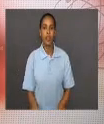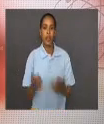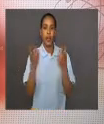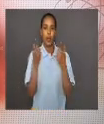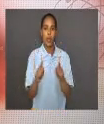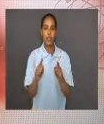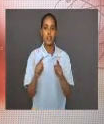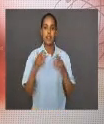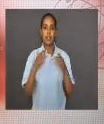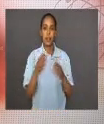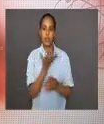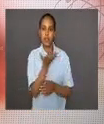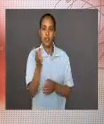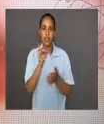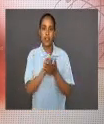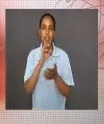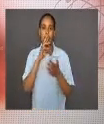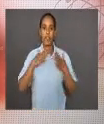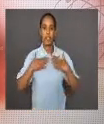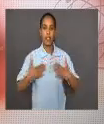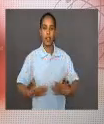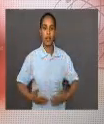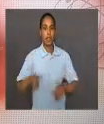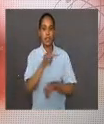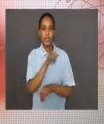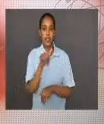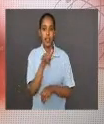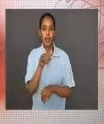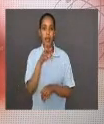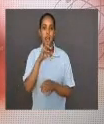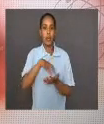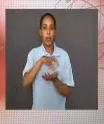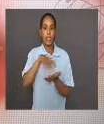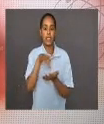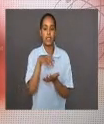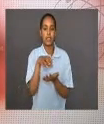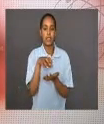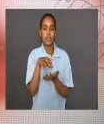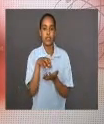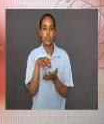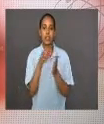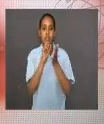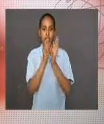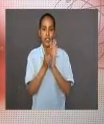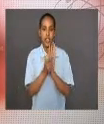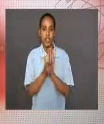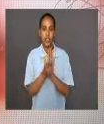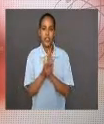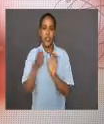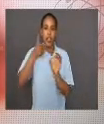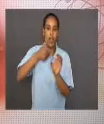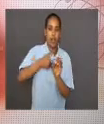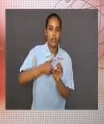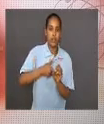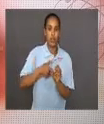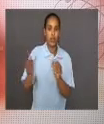When substances that are physically the same are mixed, such as a